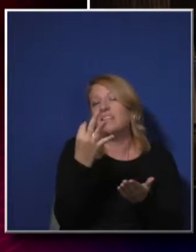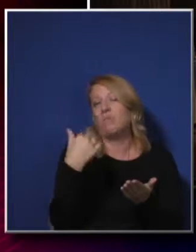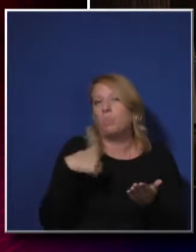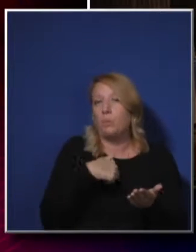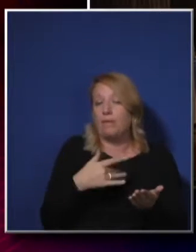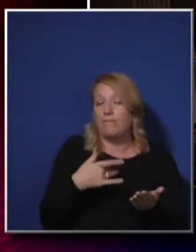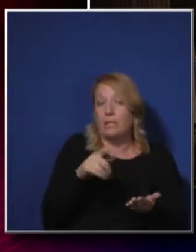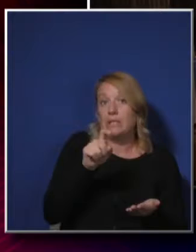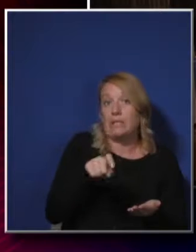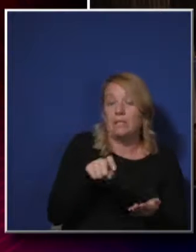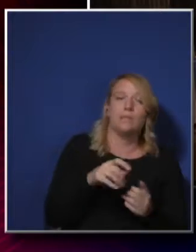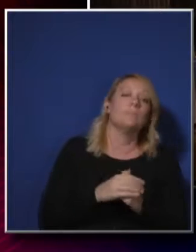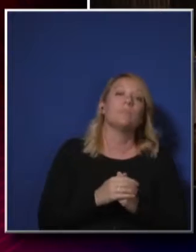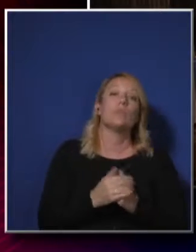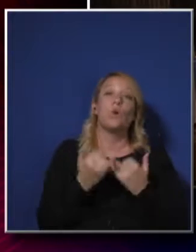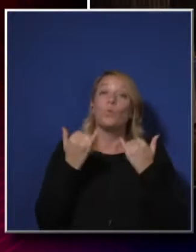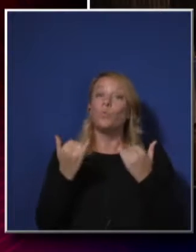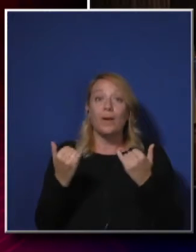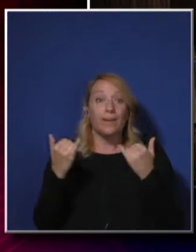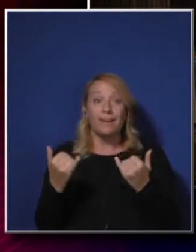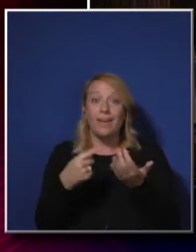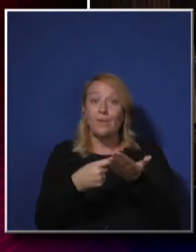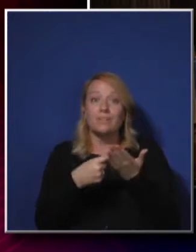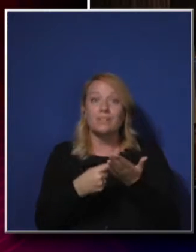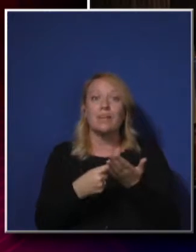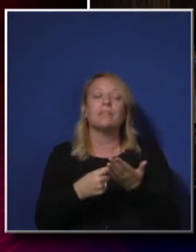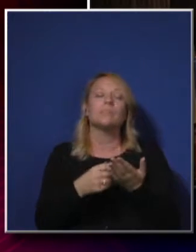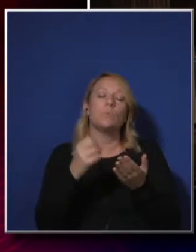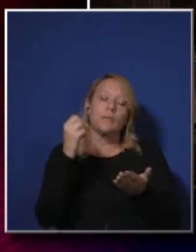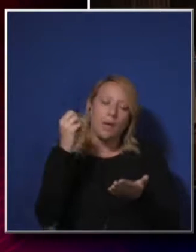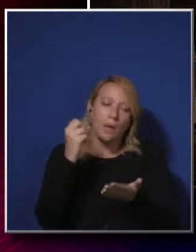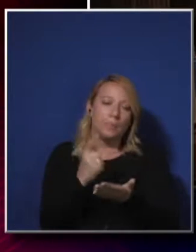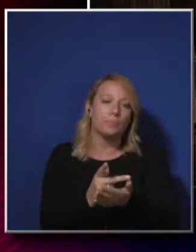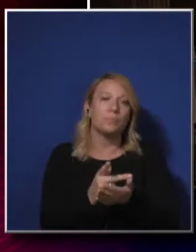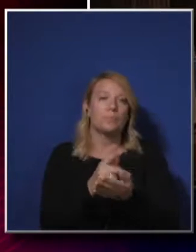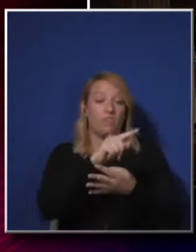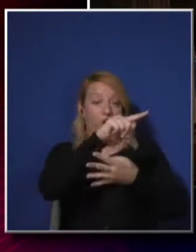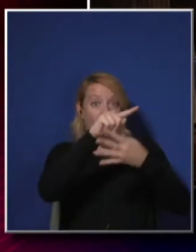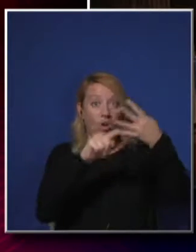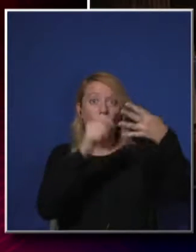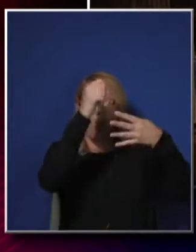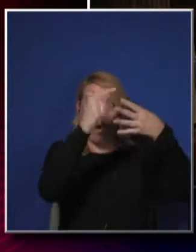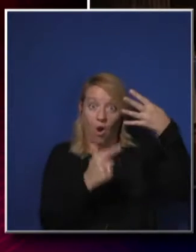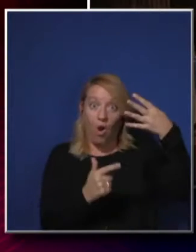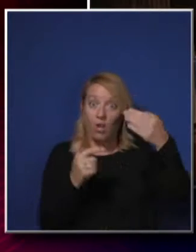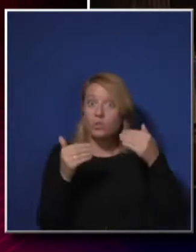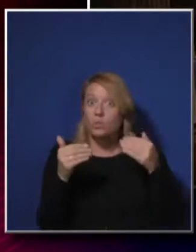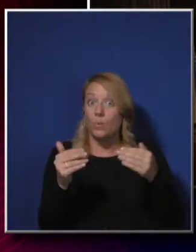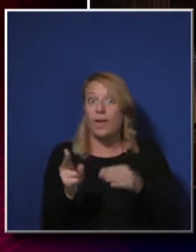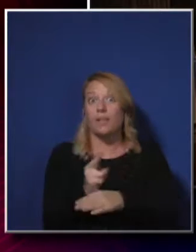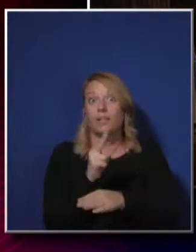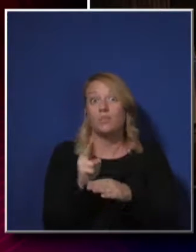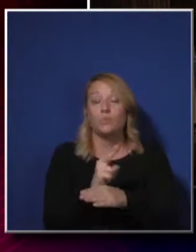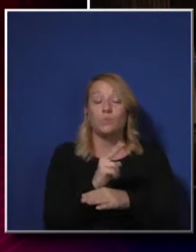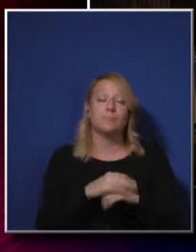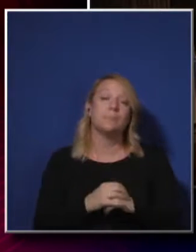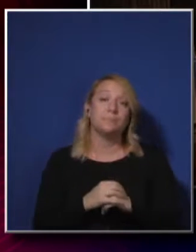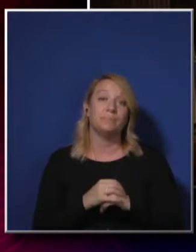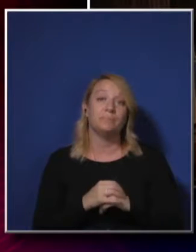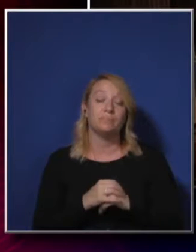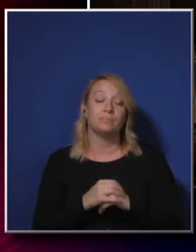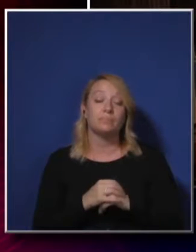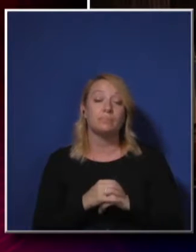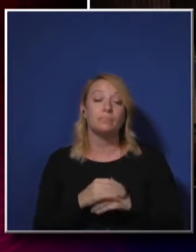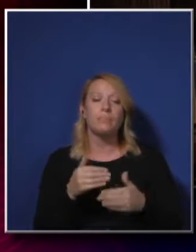But the idea here is that we will formally approve and adopt all of these for use in the schools. So before